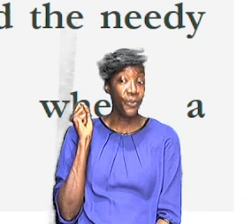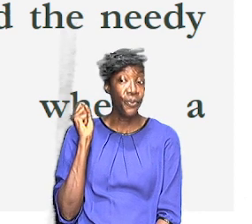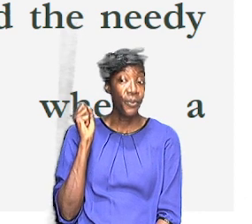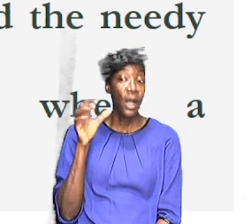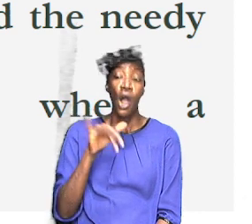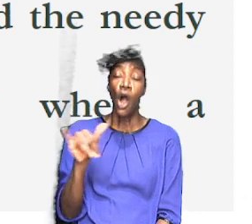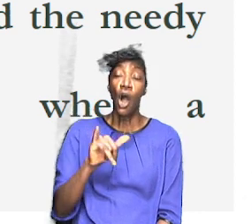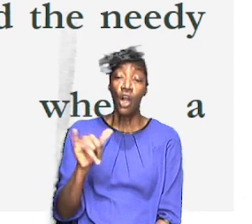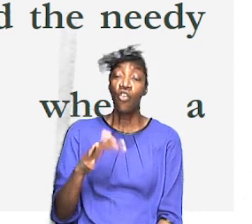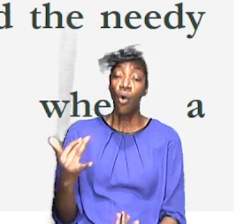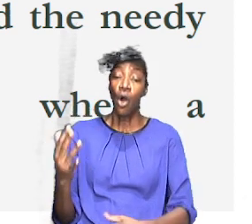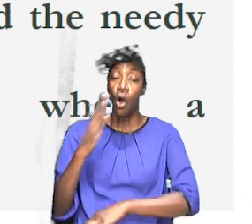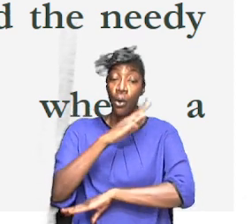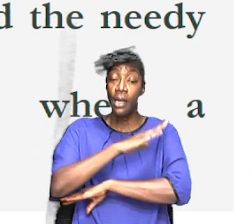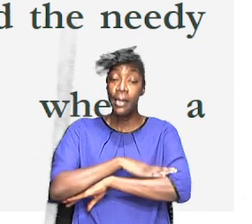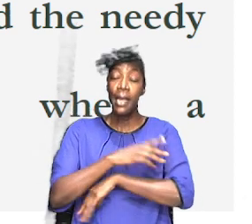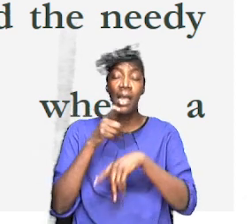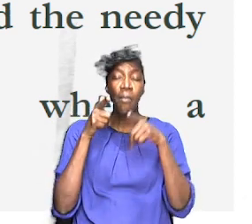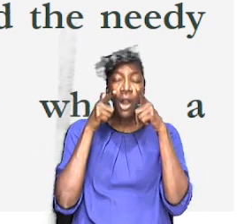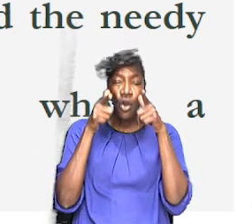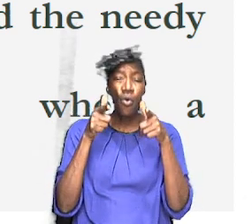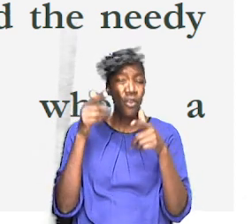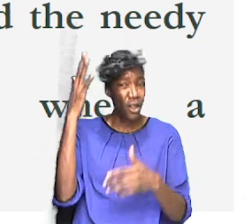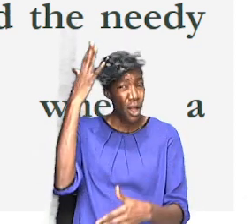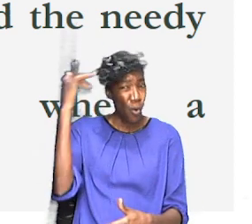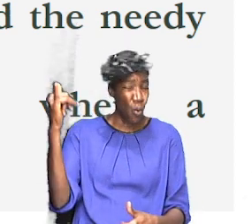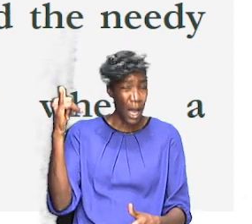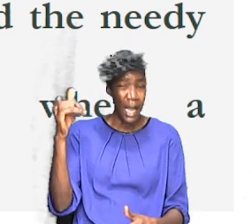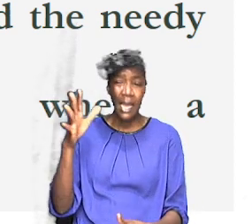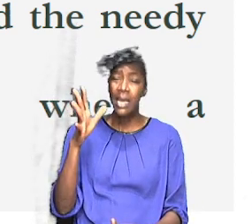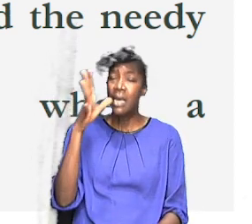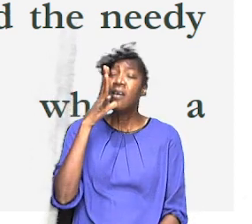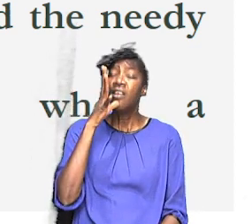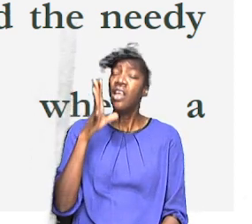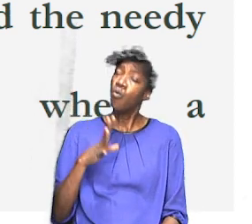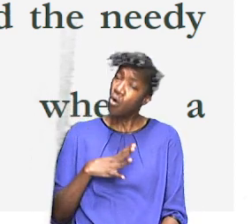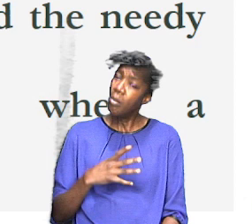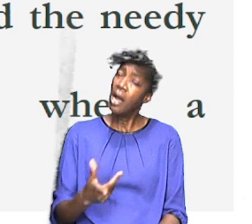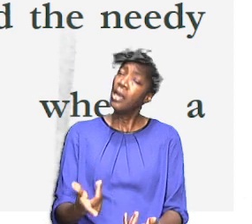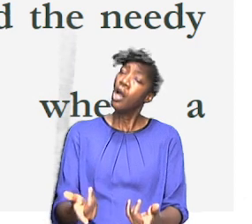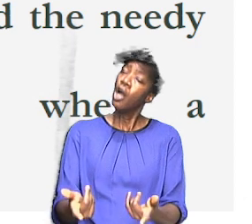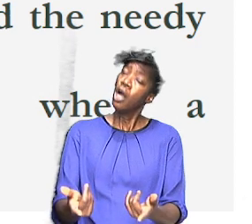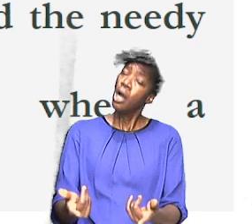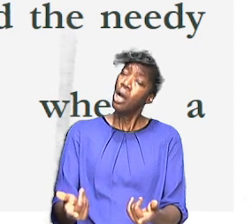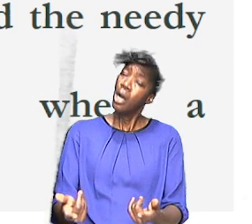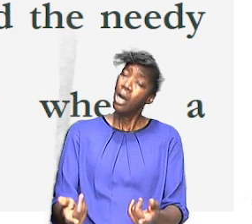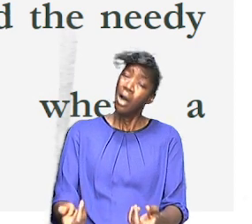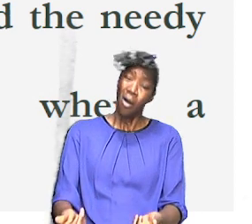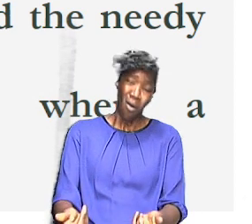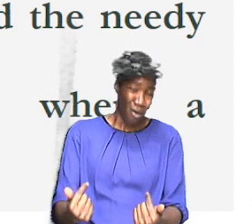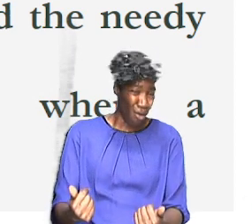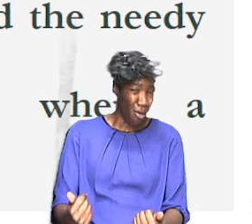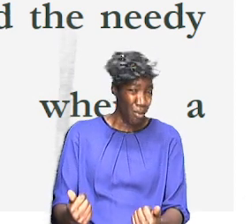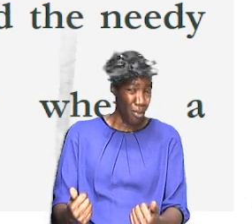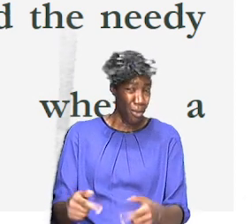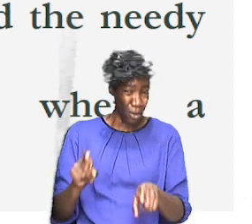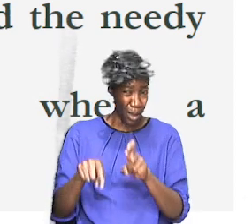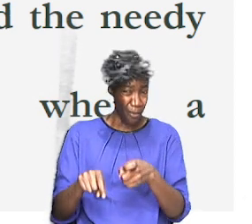of how the table looks and why this woman had access to his feet. But there are still some